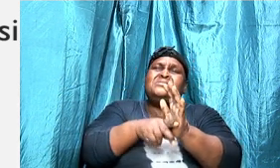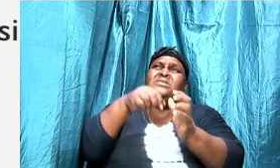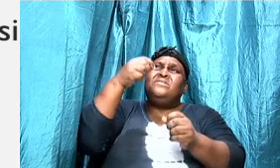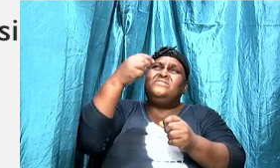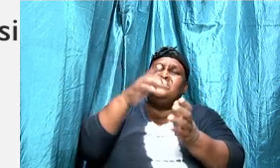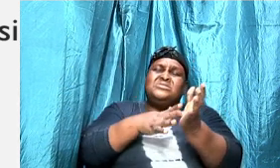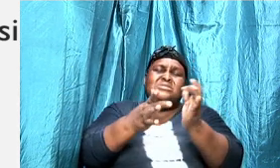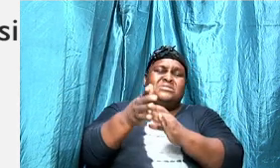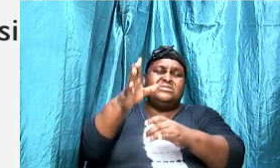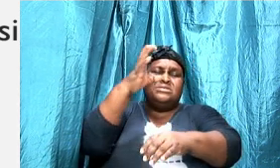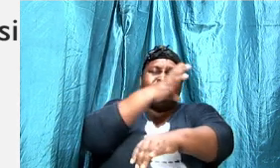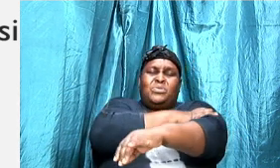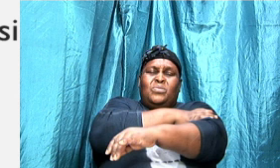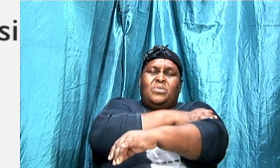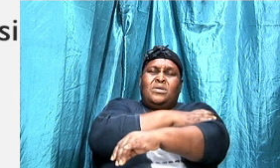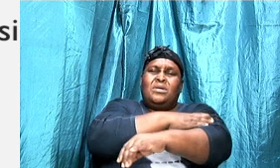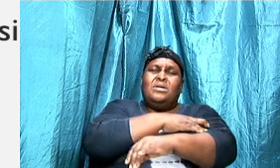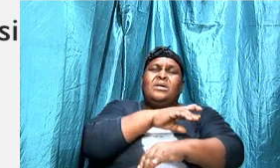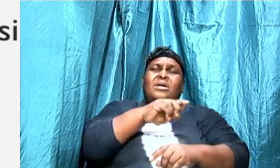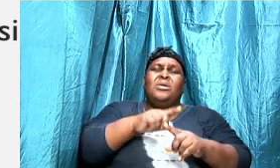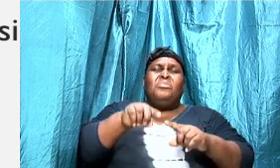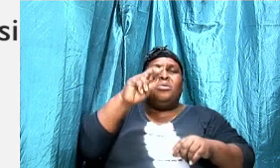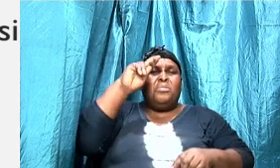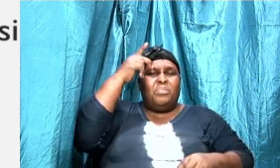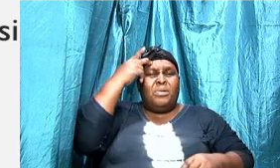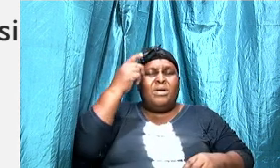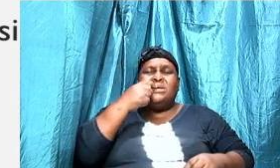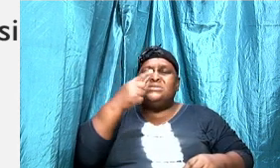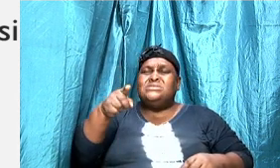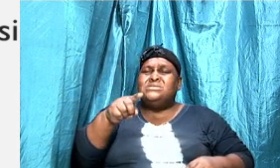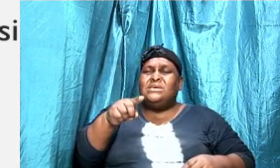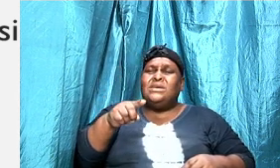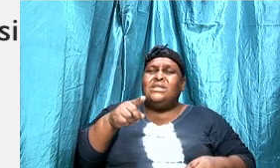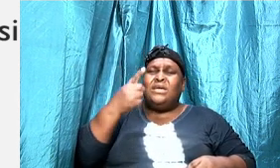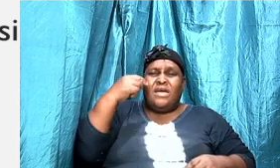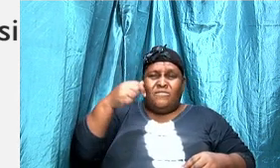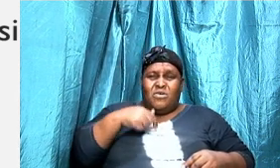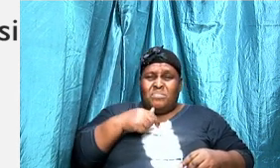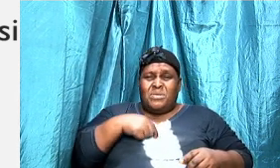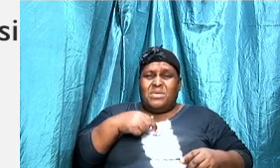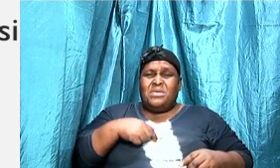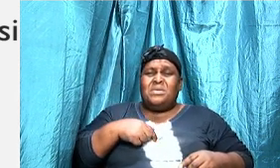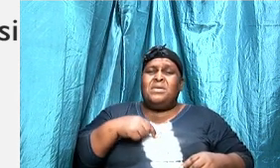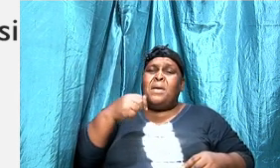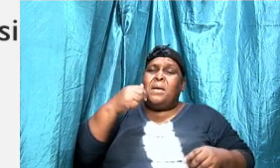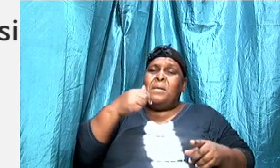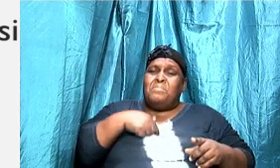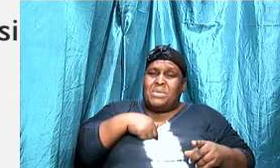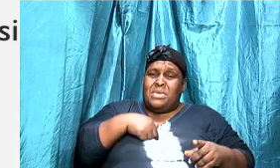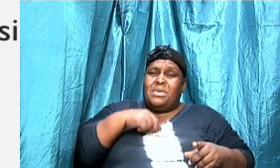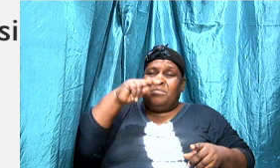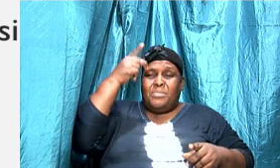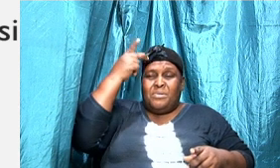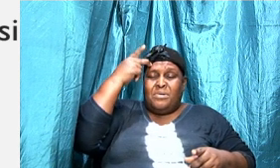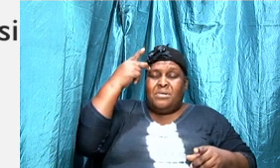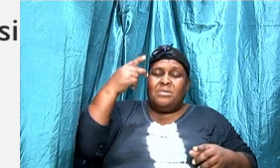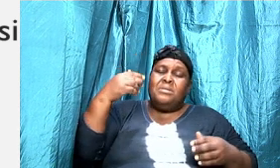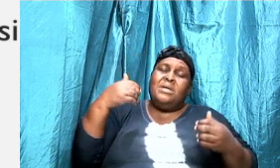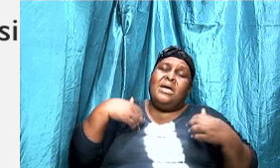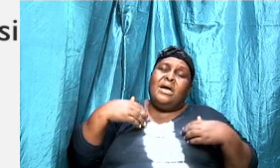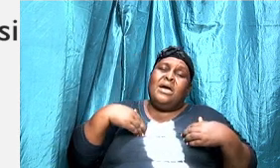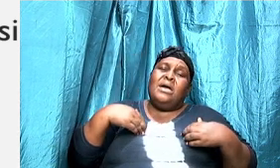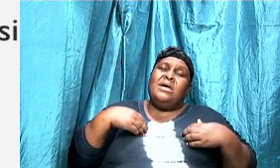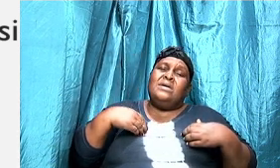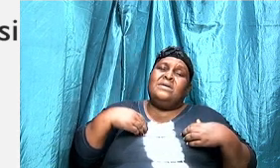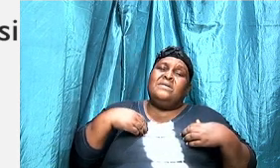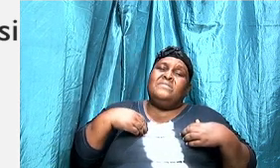But Paul was saying that in order for me to do this, I have to be made conformable unto his